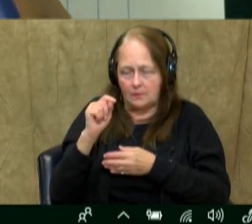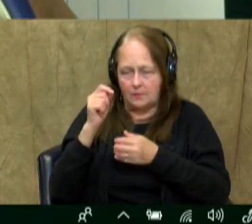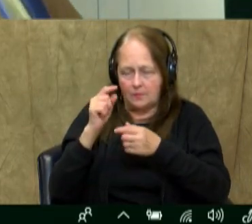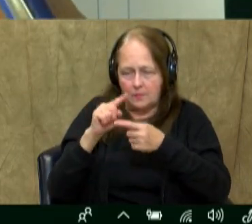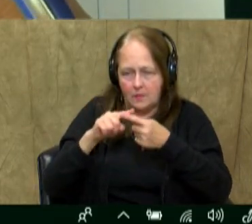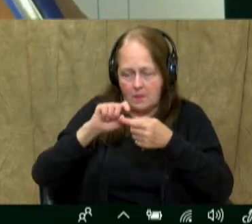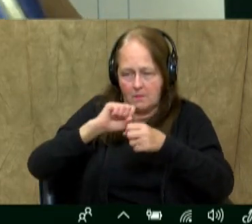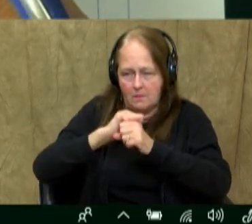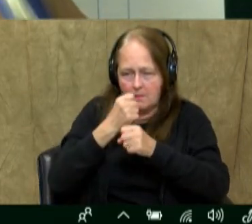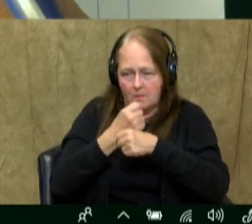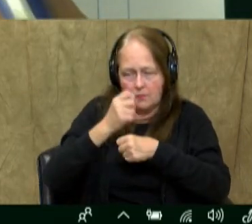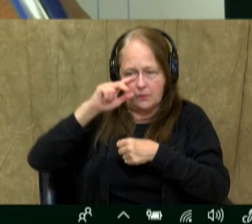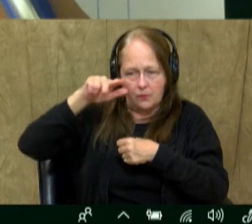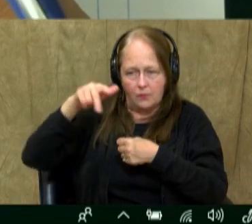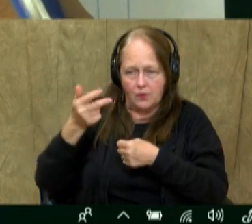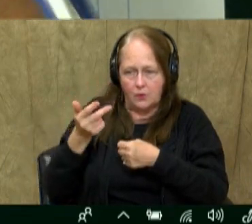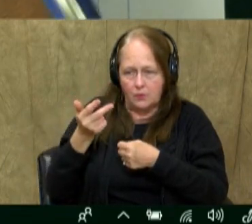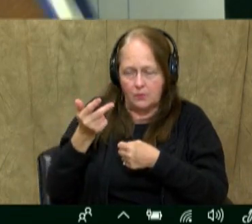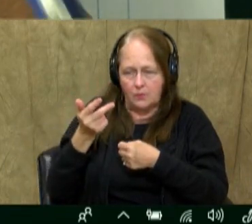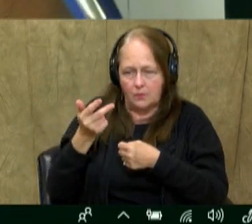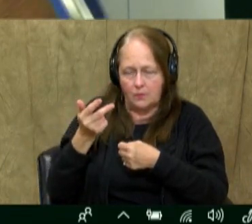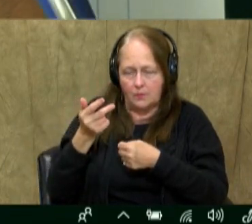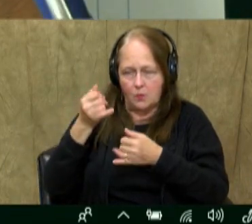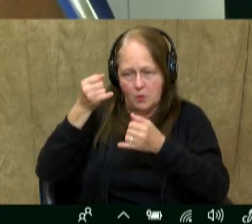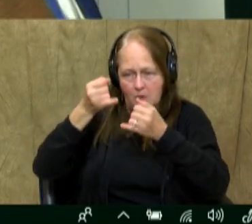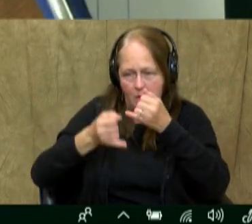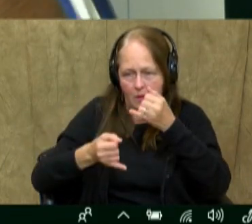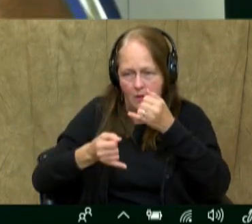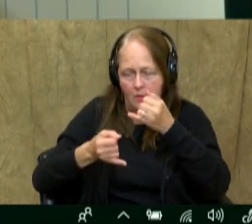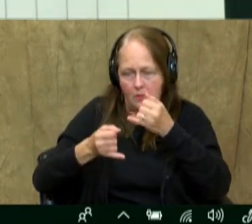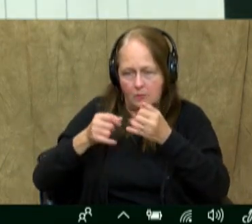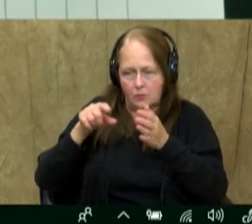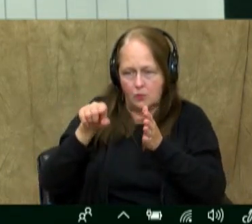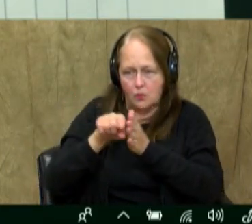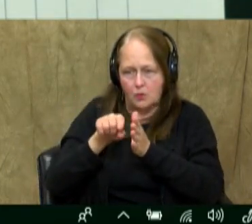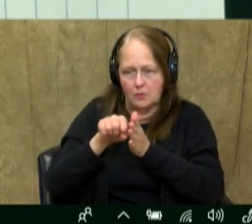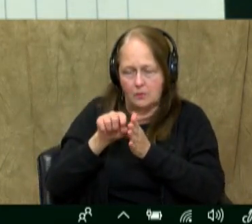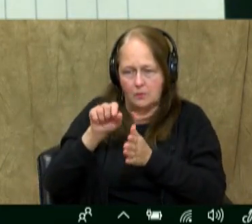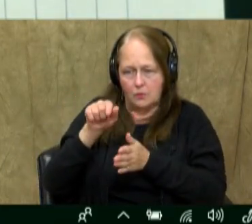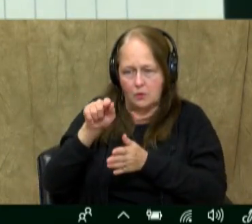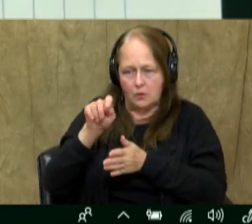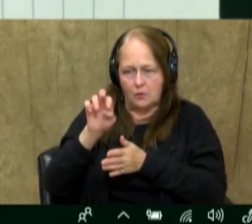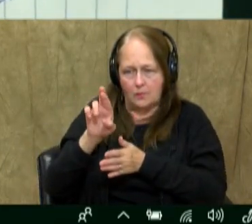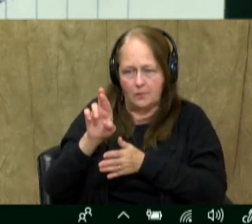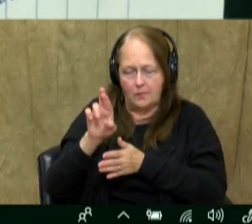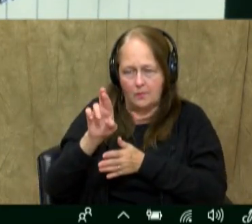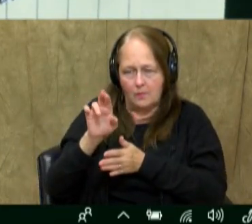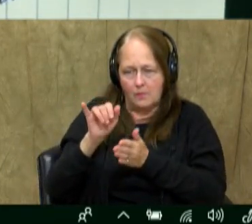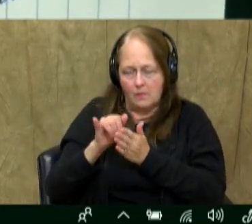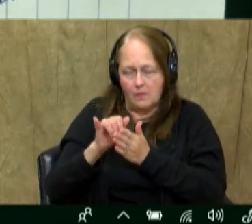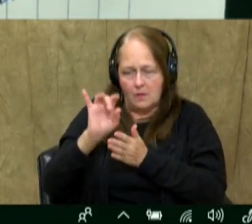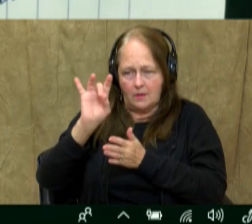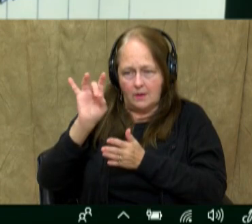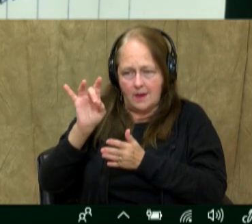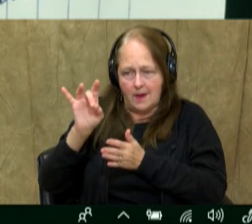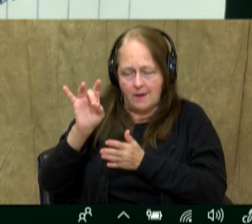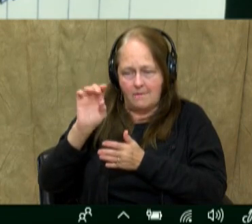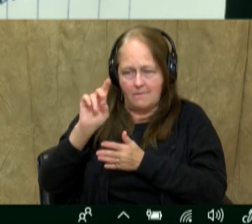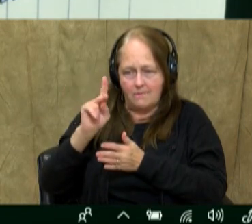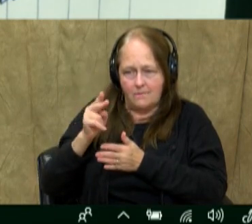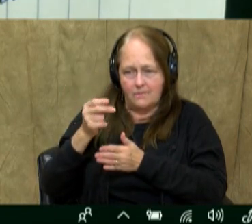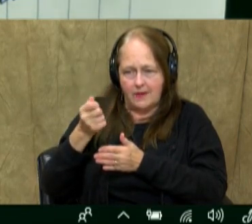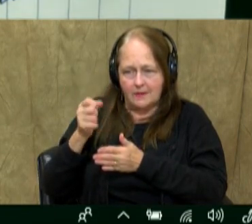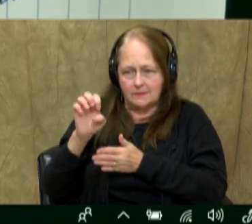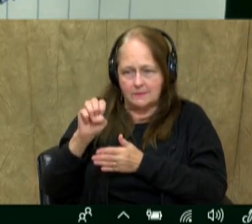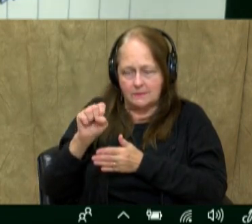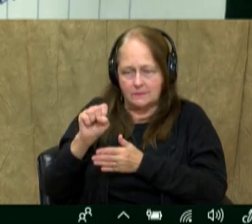which makes this third or last quarter. And that gives us all of those 8 phases in the